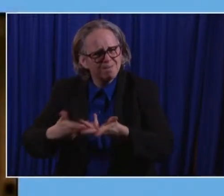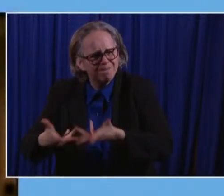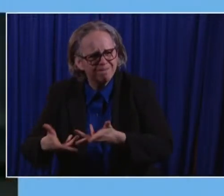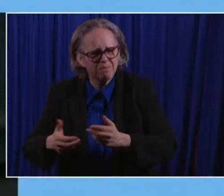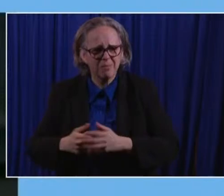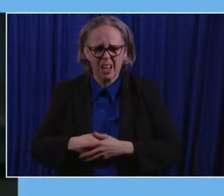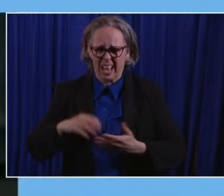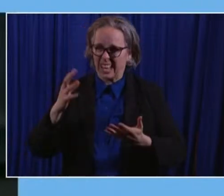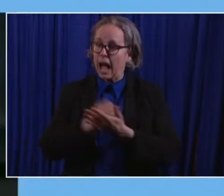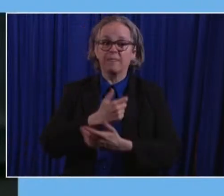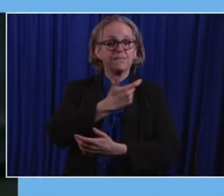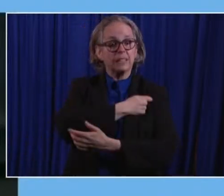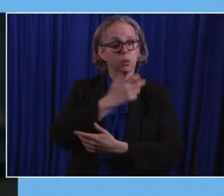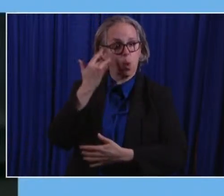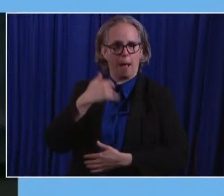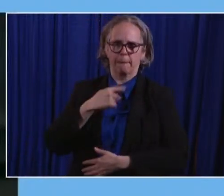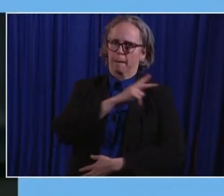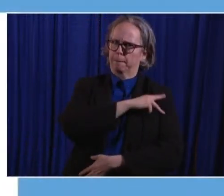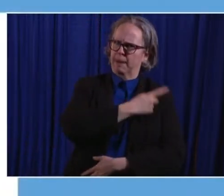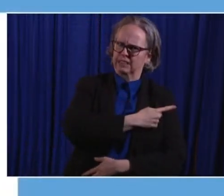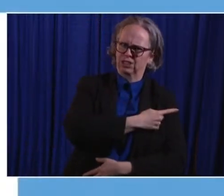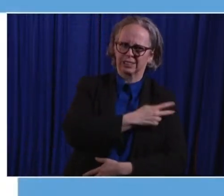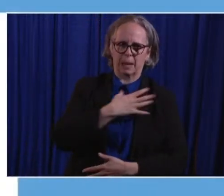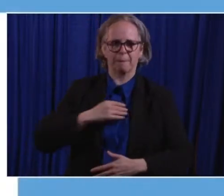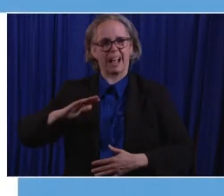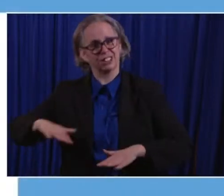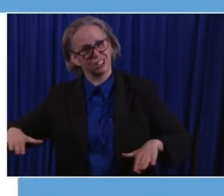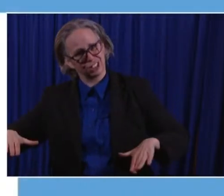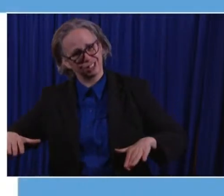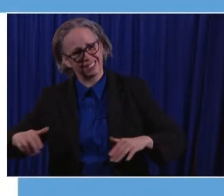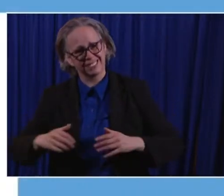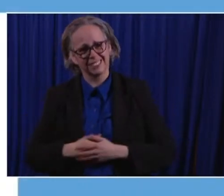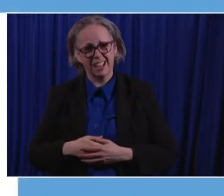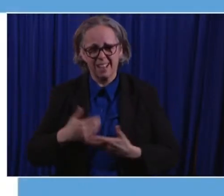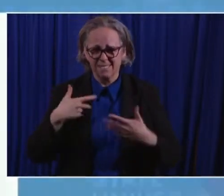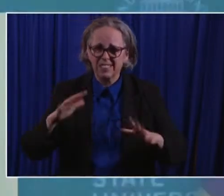my kids. I was vaccinated for you.